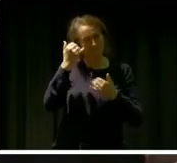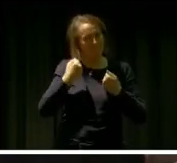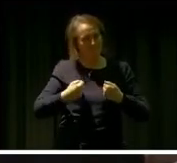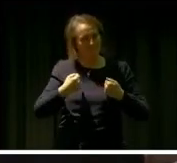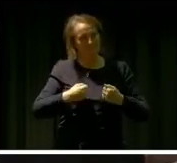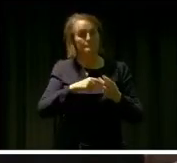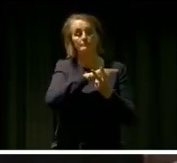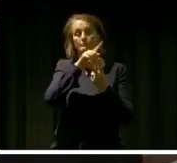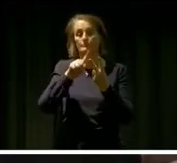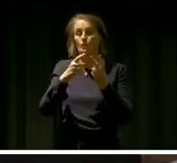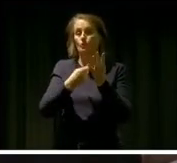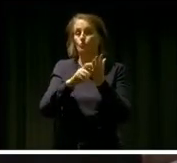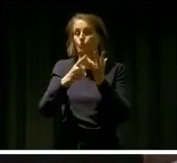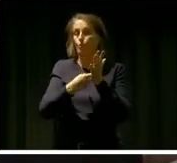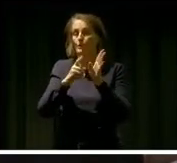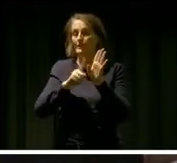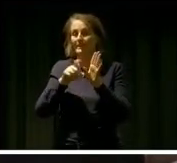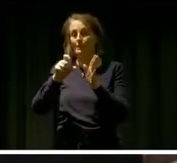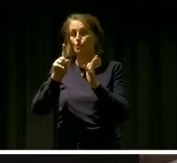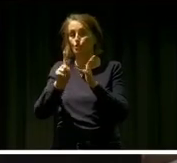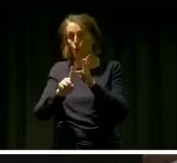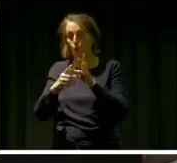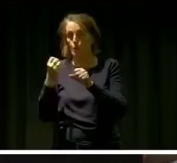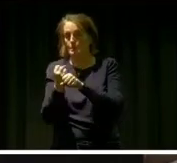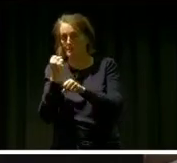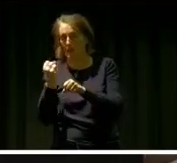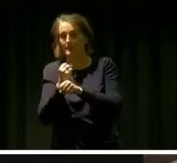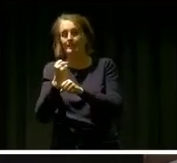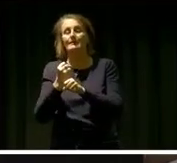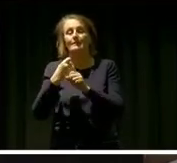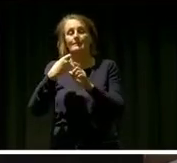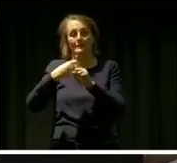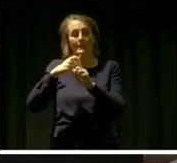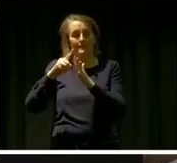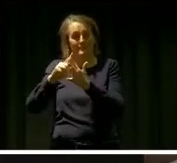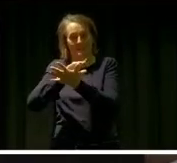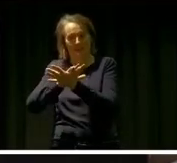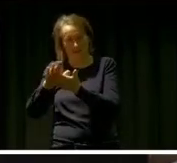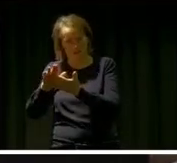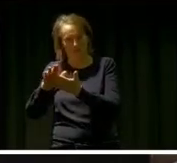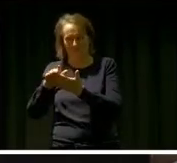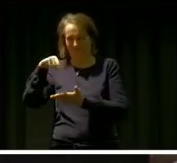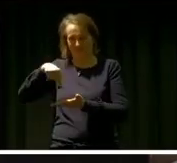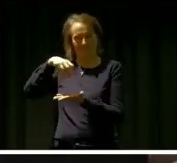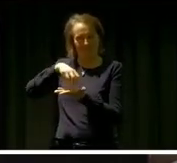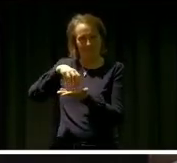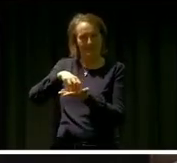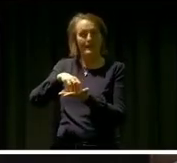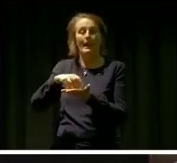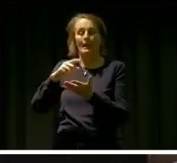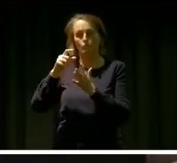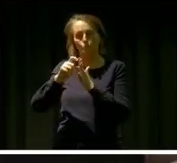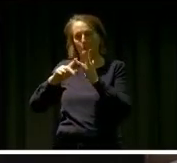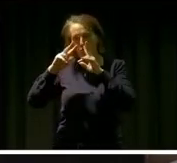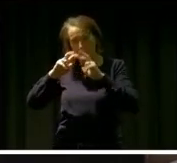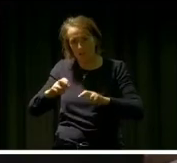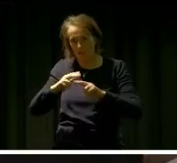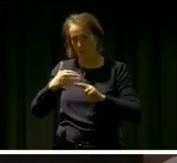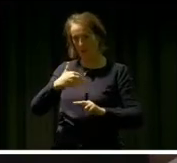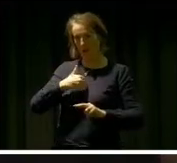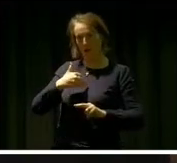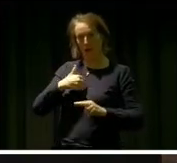Rory is co-designing the Accessible Knowledge Exchange Hub at the Centre and doing research on heart health for people with intellectual disability.